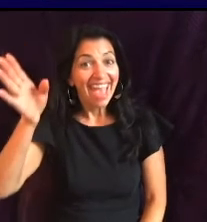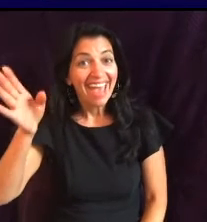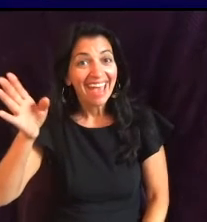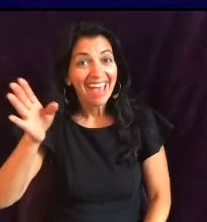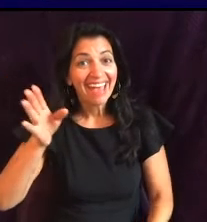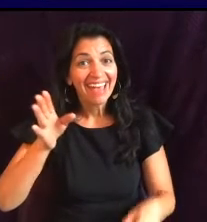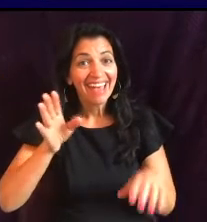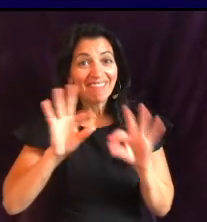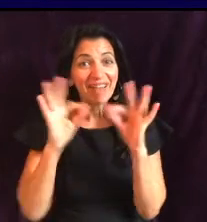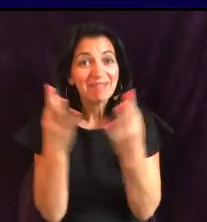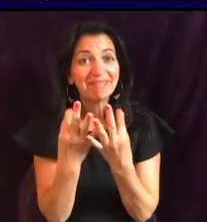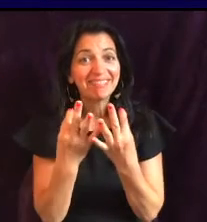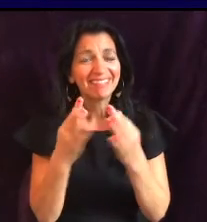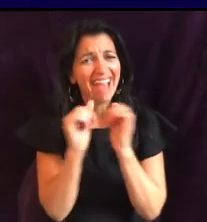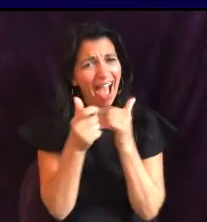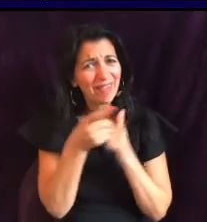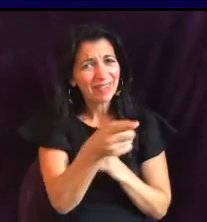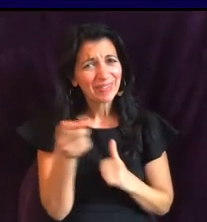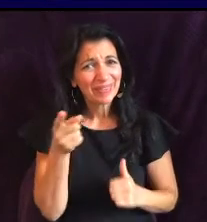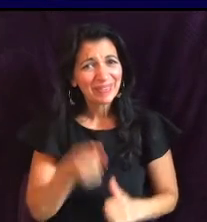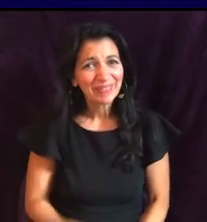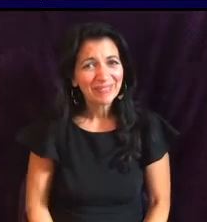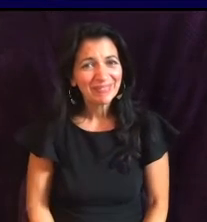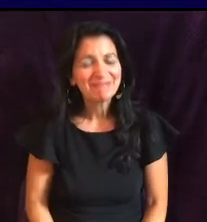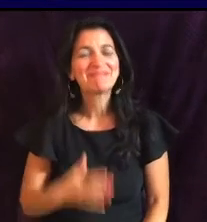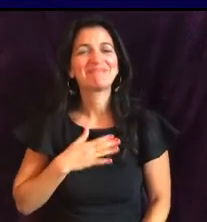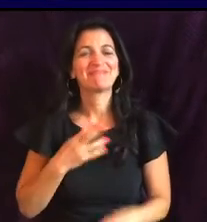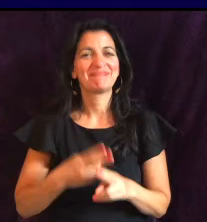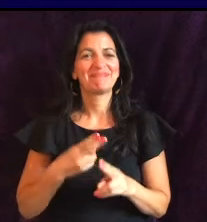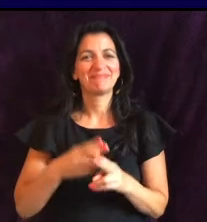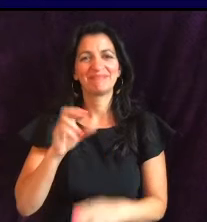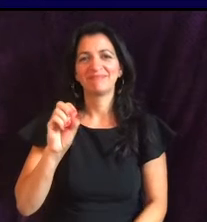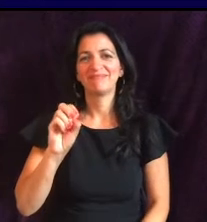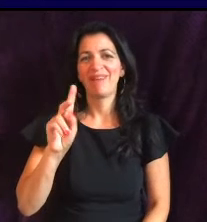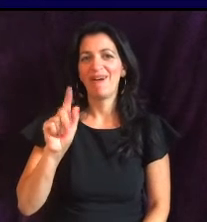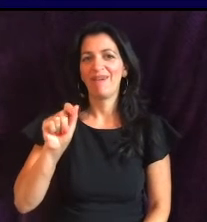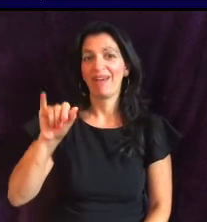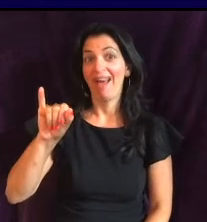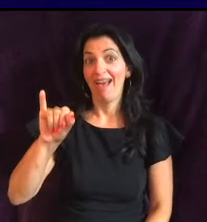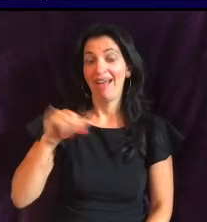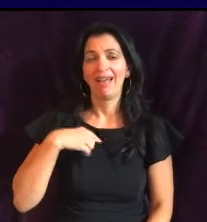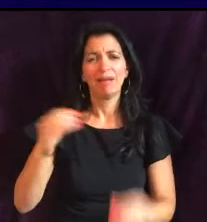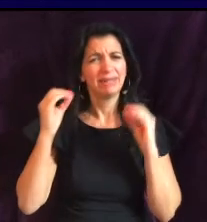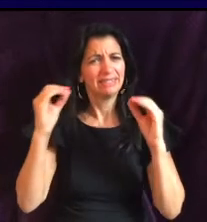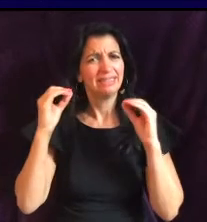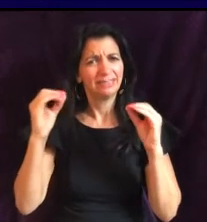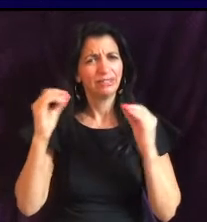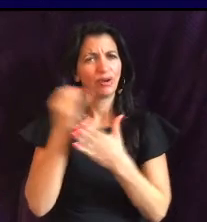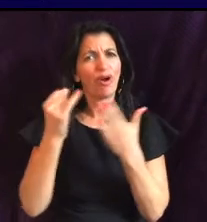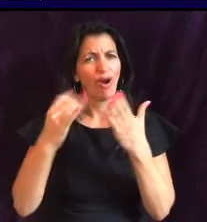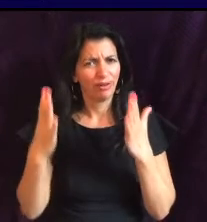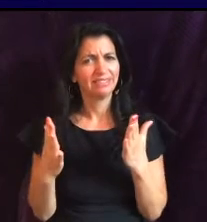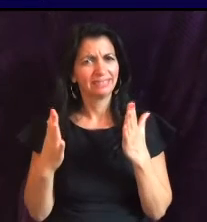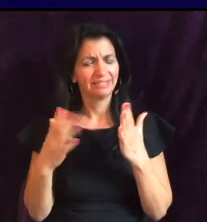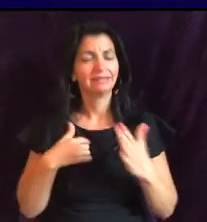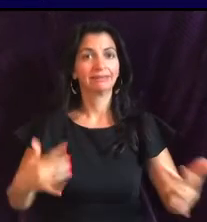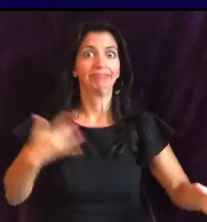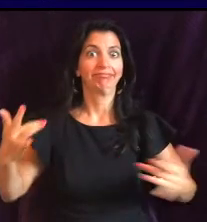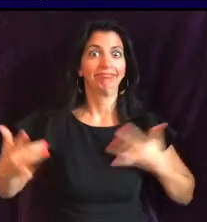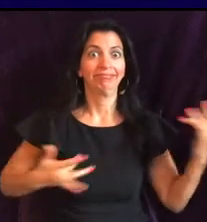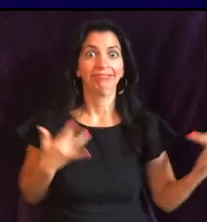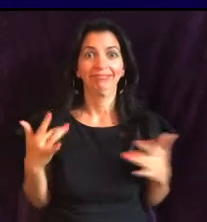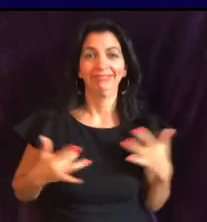Hey family, how are you doing? My name is Okai and I am a teaching artist, and I am excited to share with you